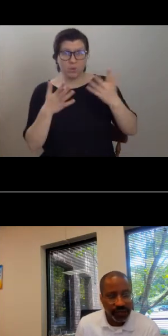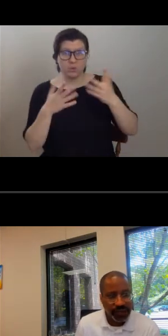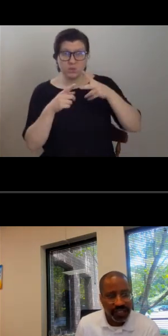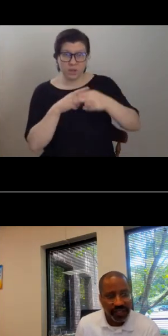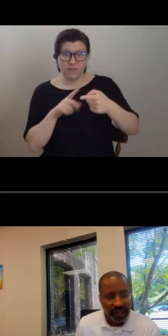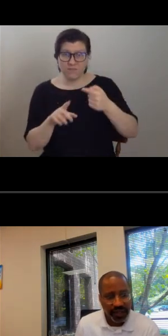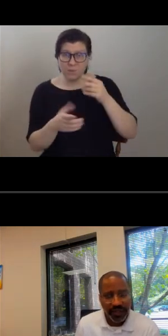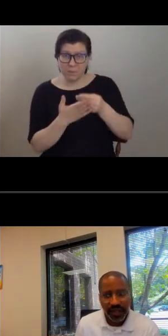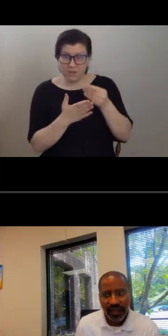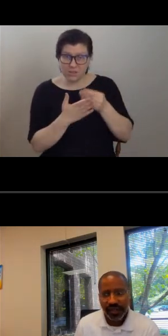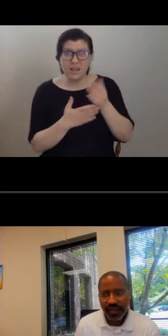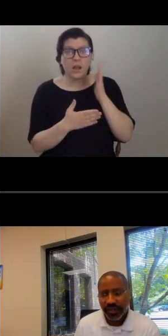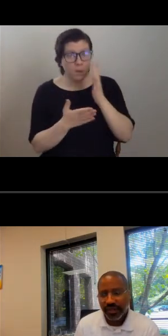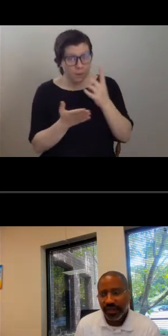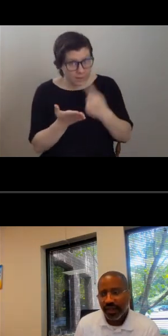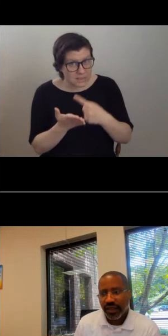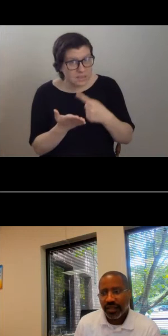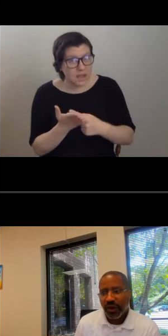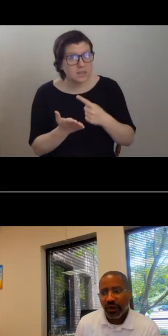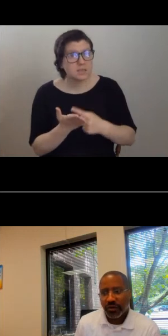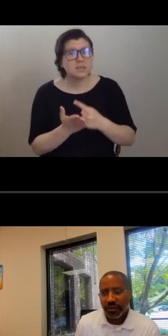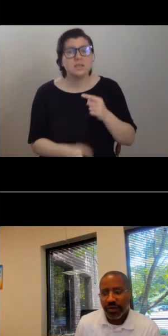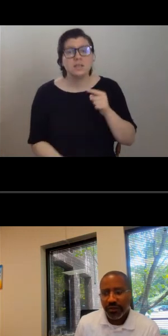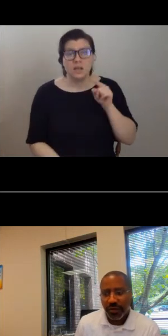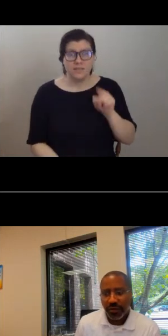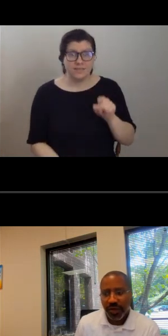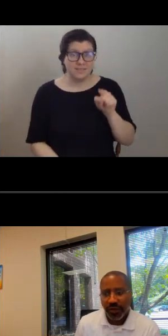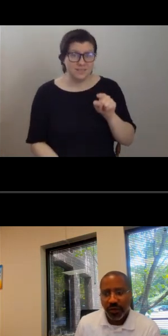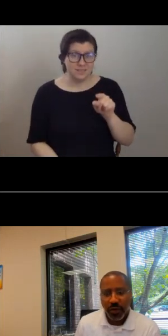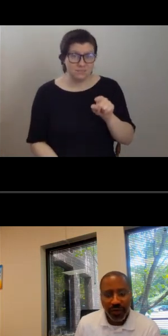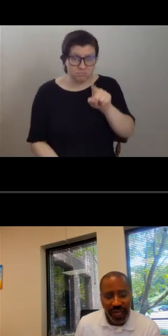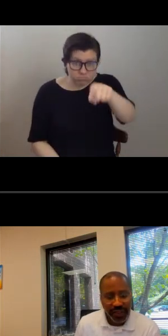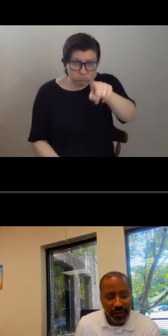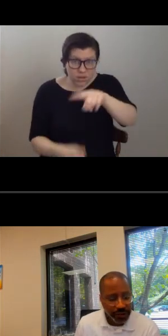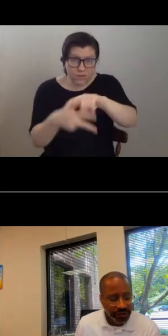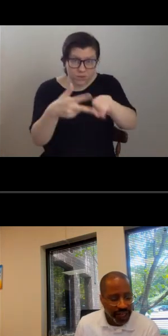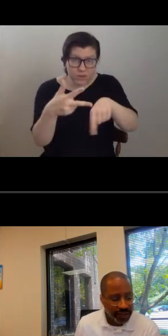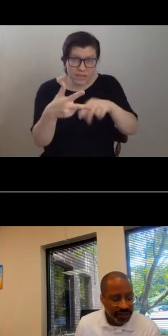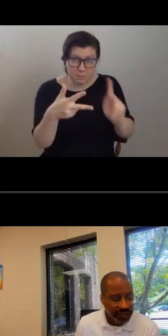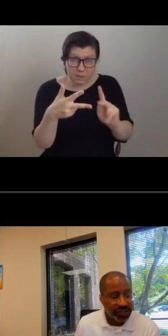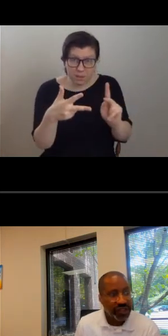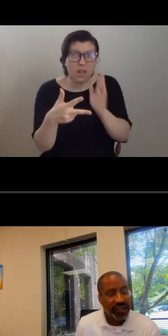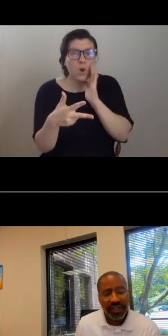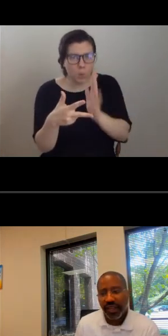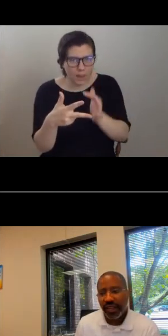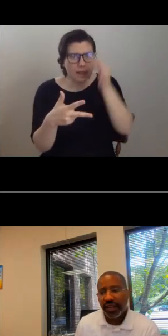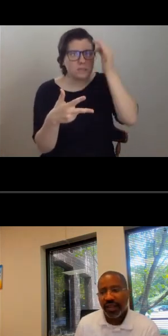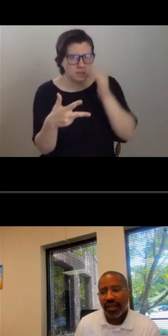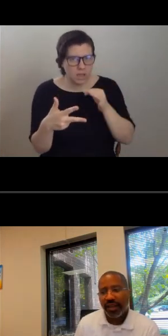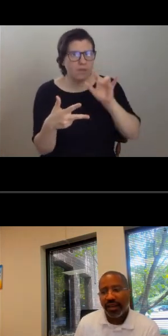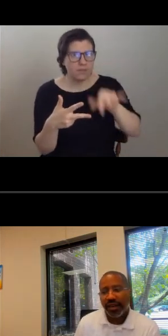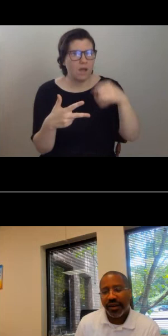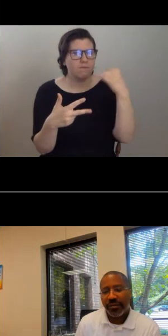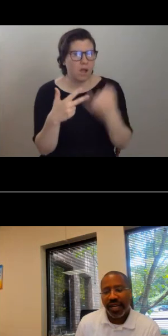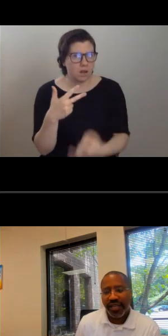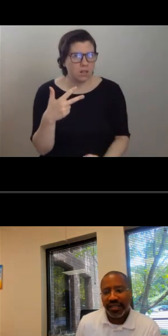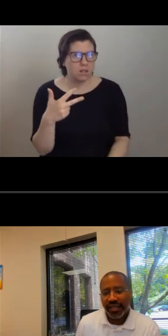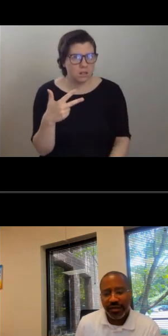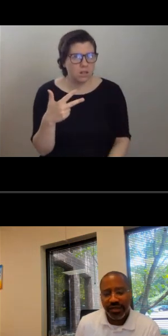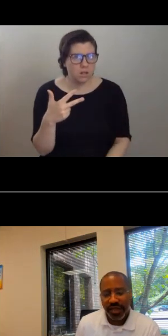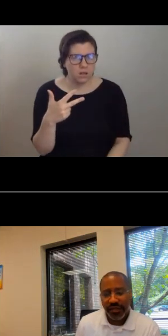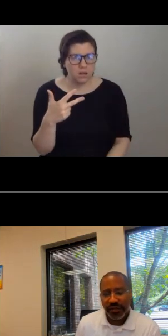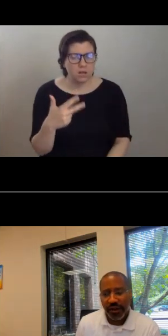be discussed, and this small group of three people will make those final decisions. And what